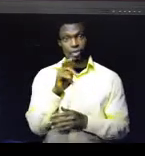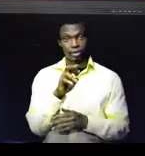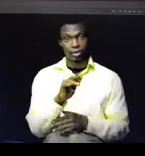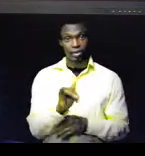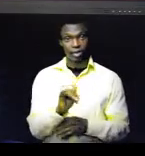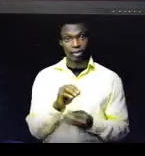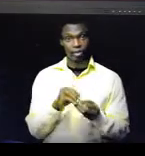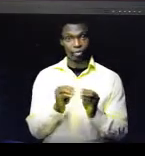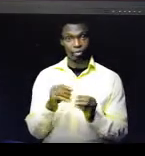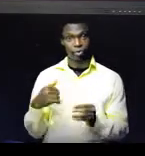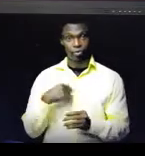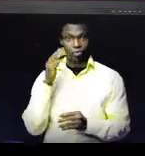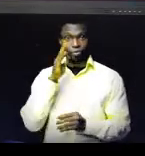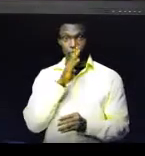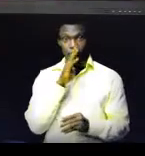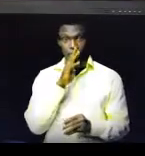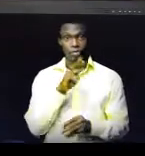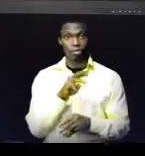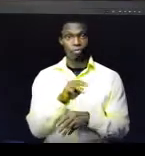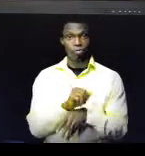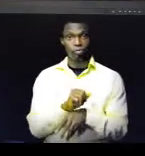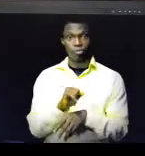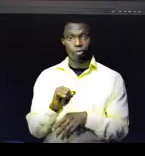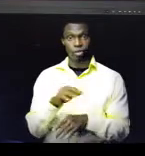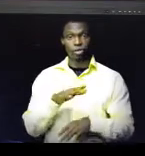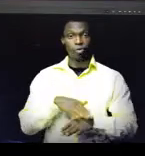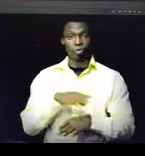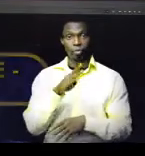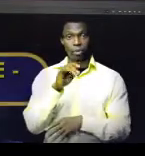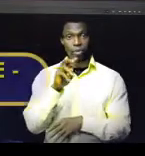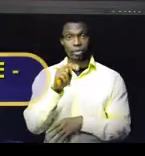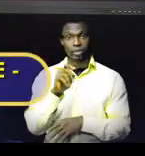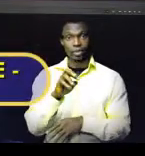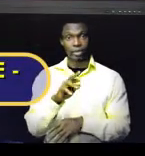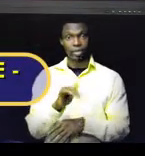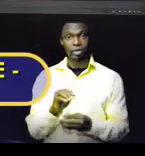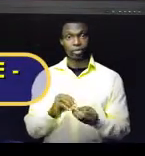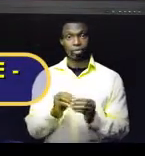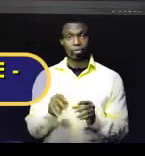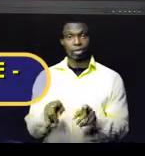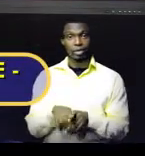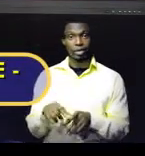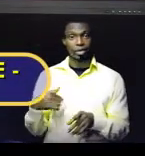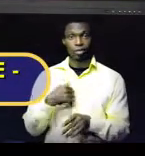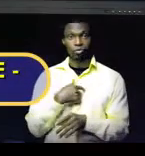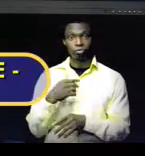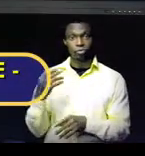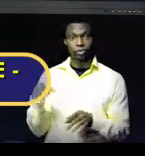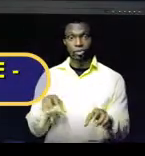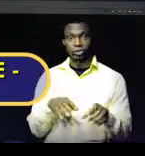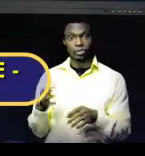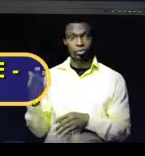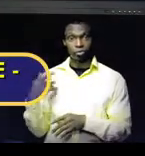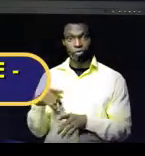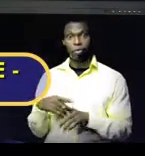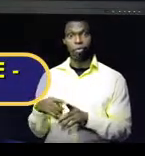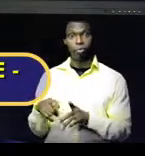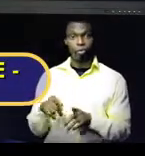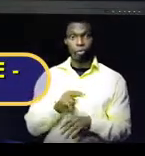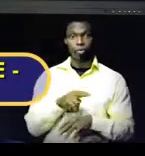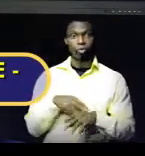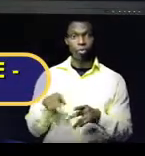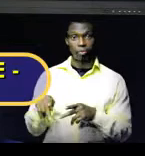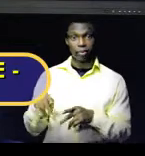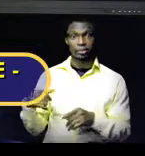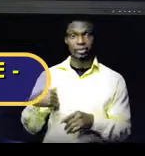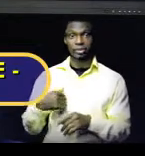binary numbers. So we're just going to be working on binary numbers like we did in the previous lessons. But as is our usual practice,